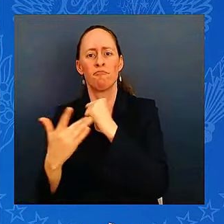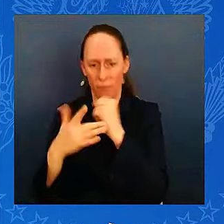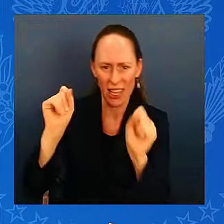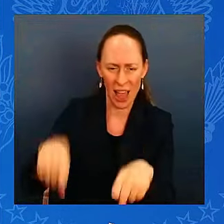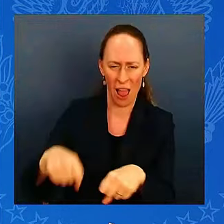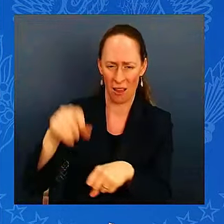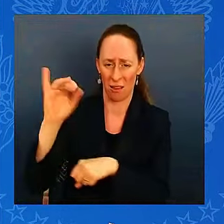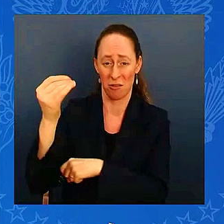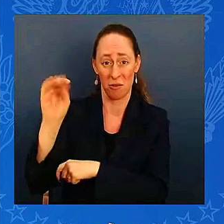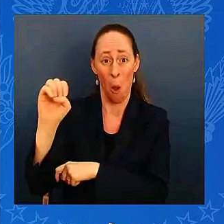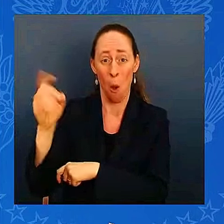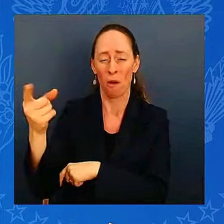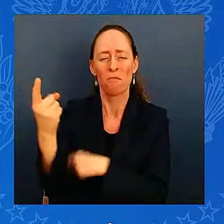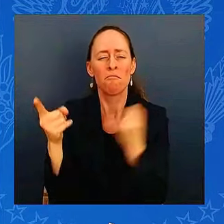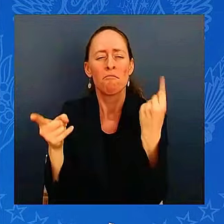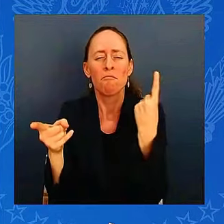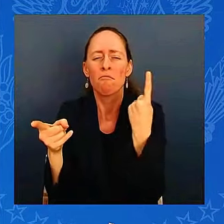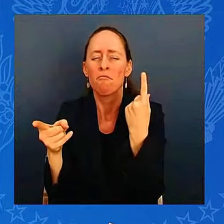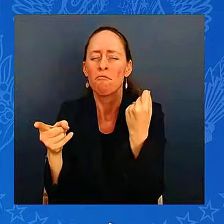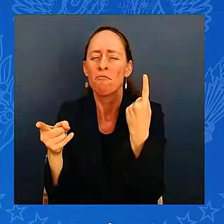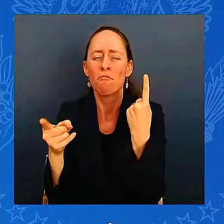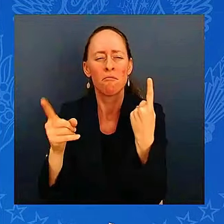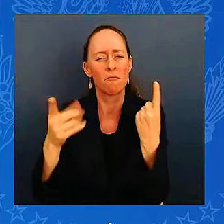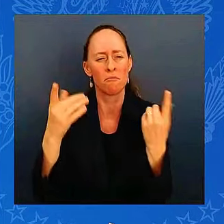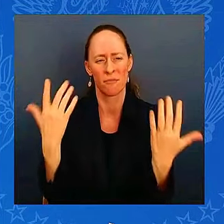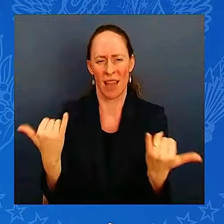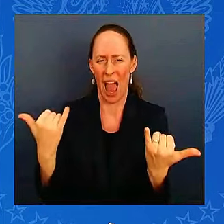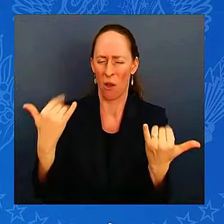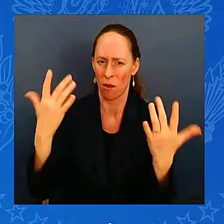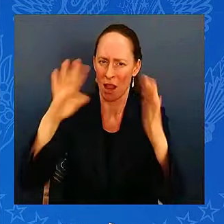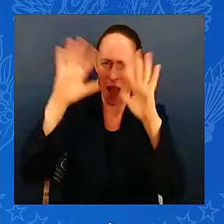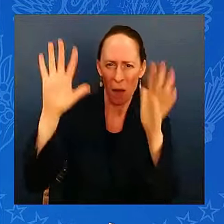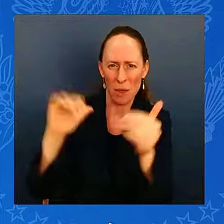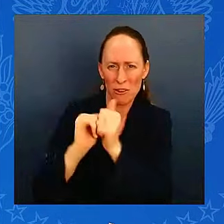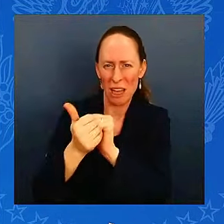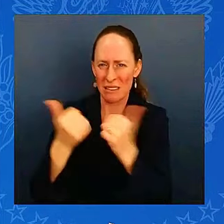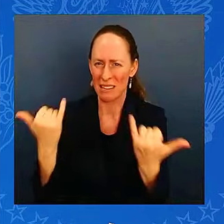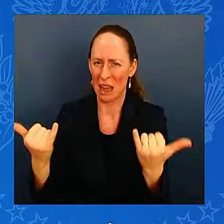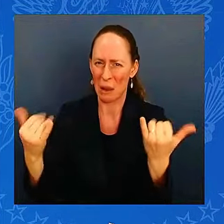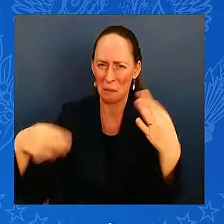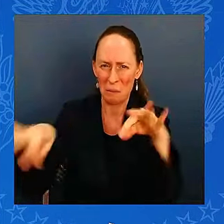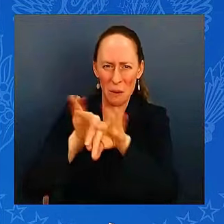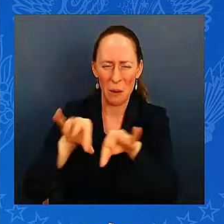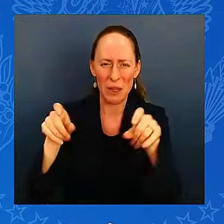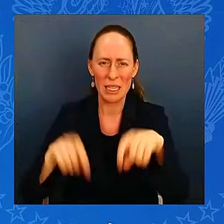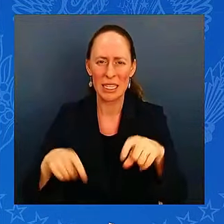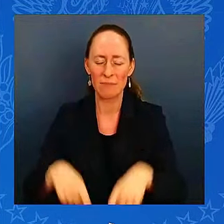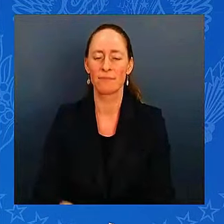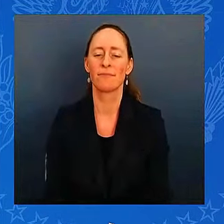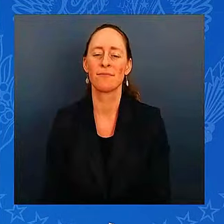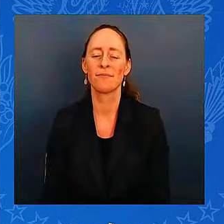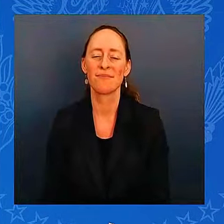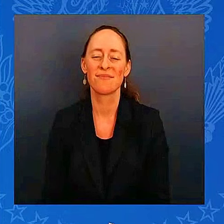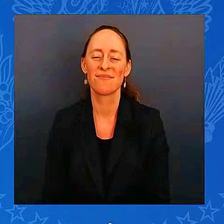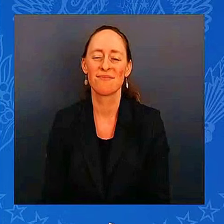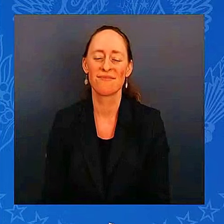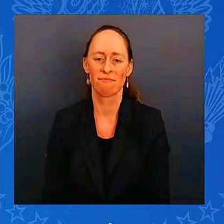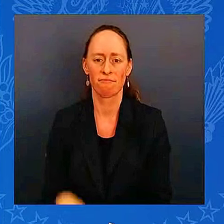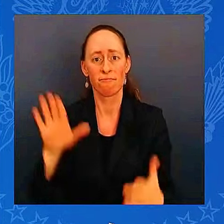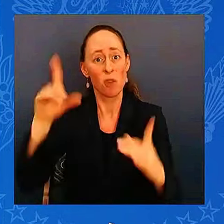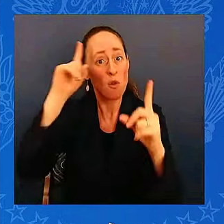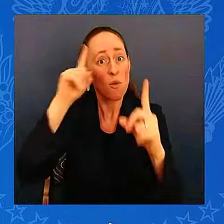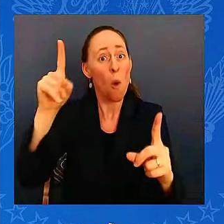fight. Joe has set high goals for cutting emissions, and he supported the kind of bottom-up action we need